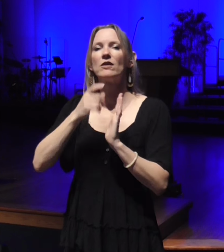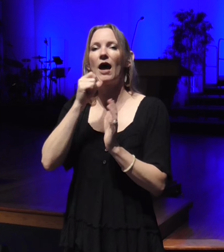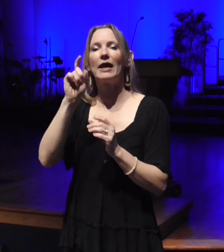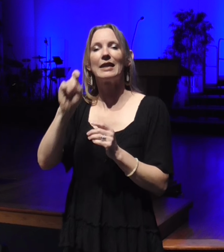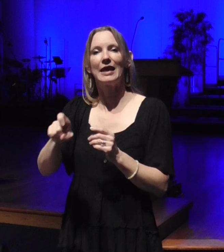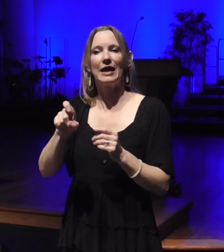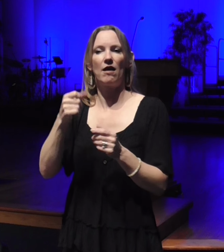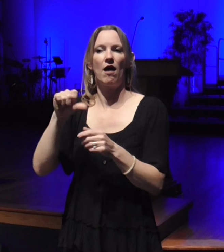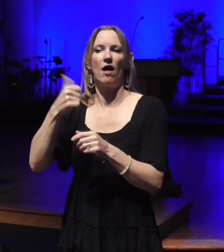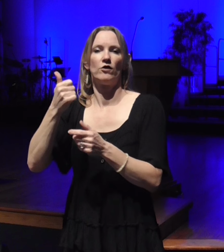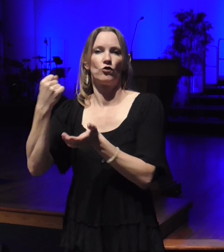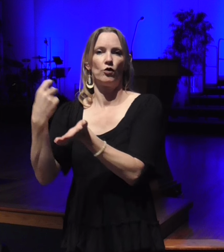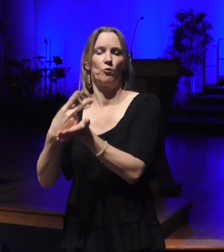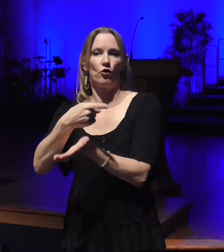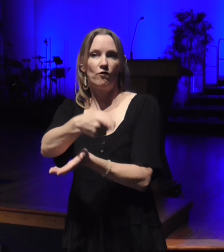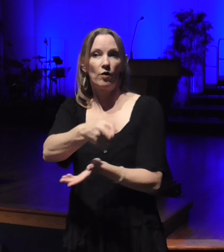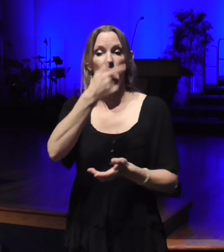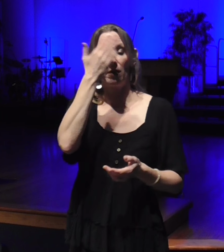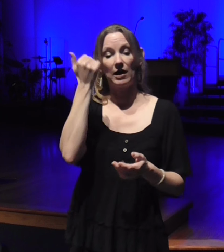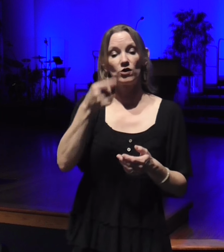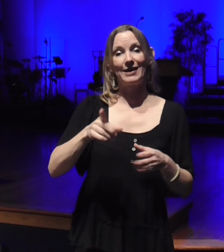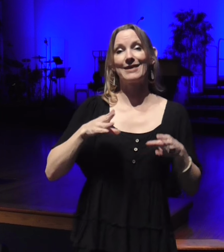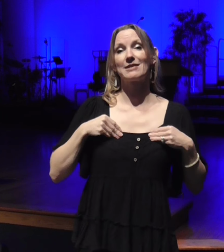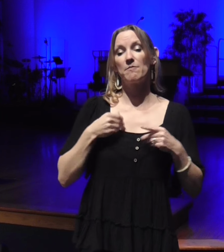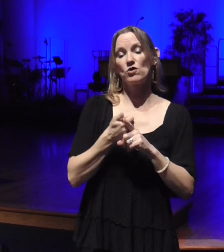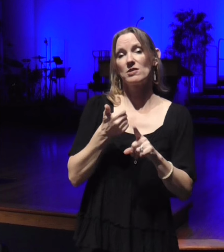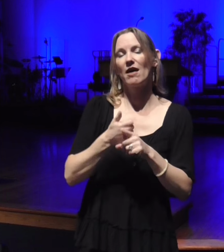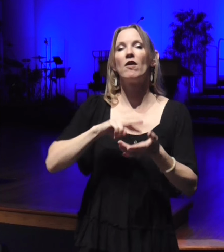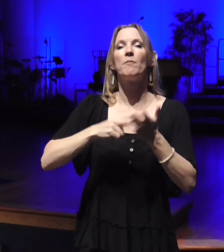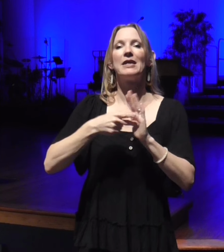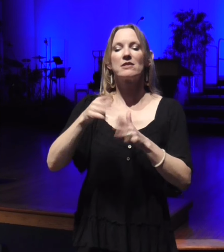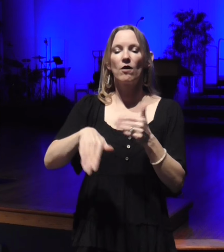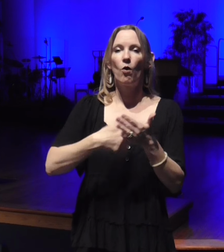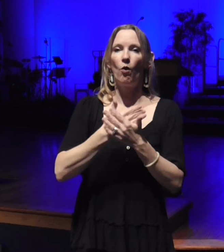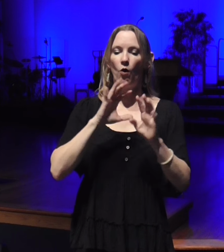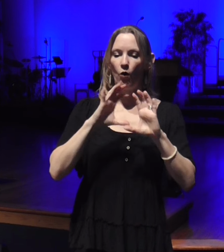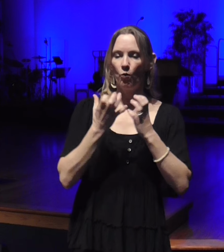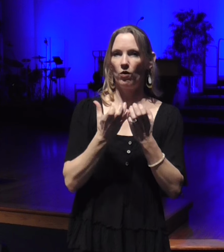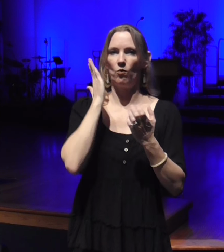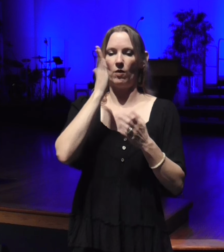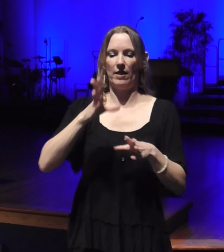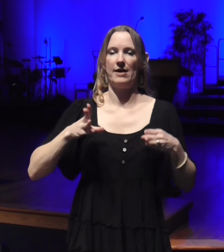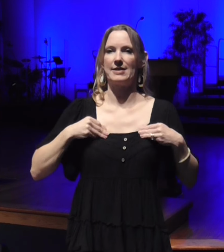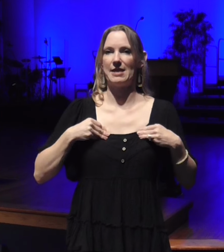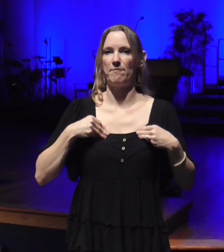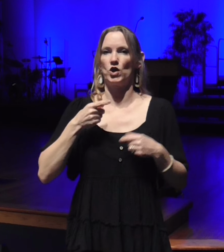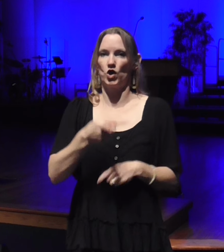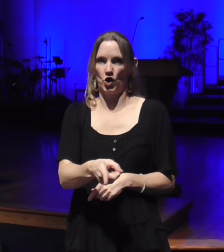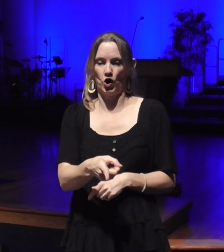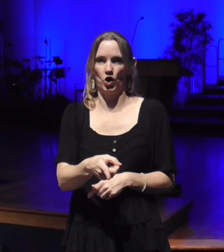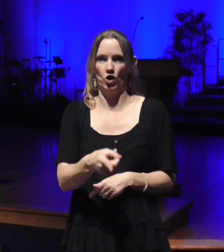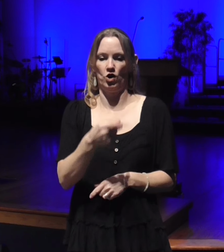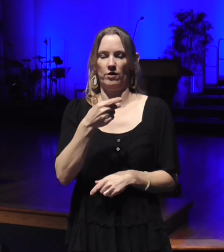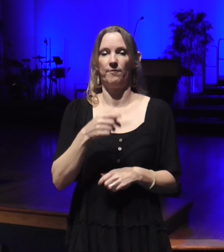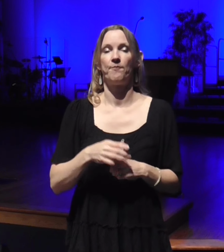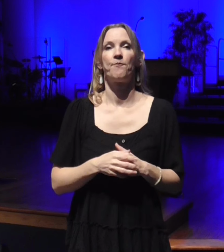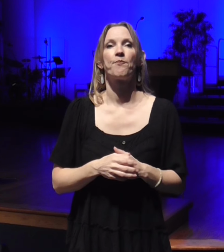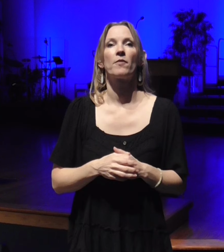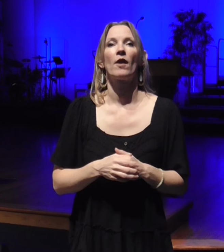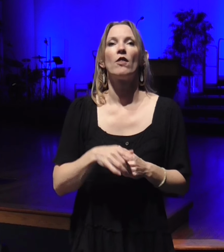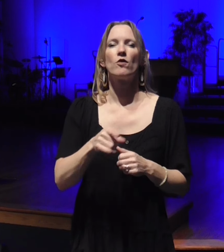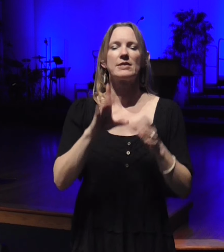Because she accepts herself, the whole world accepts her. There's a covert